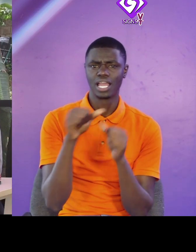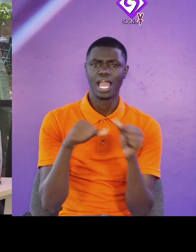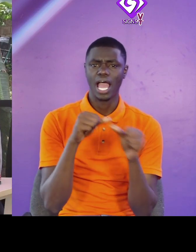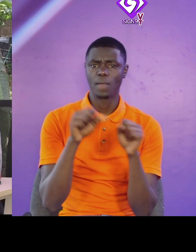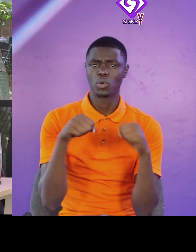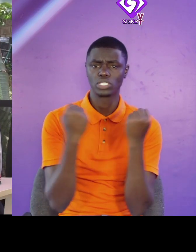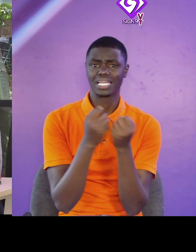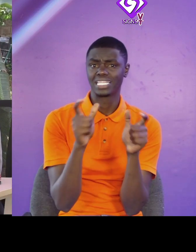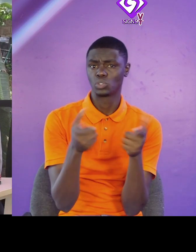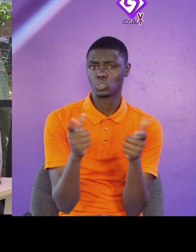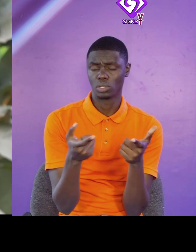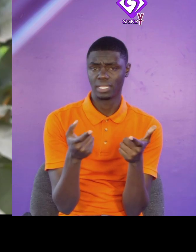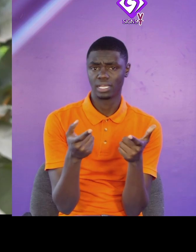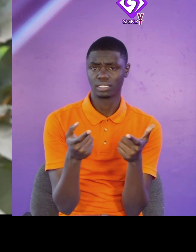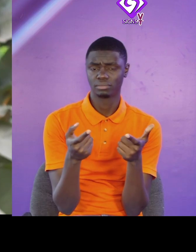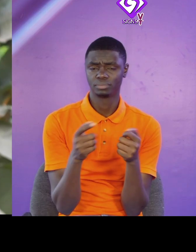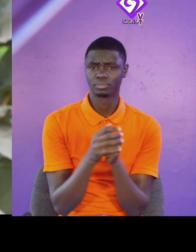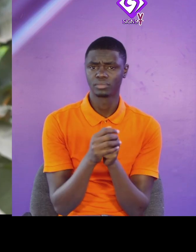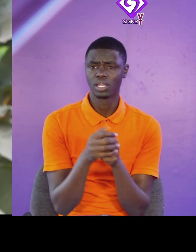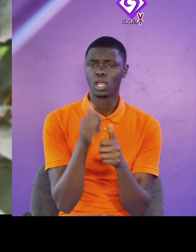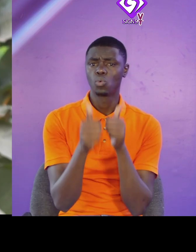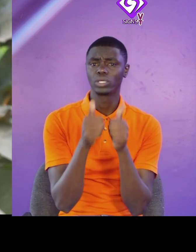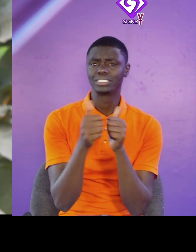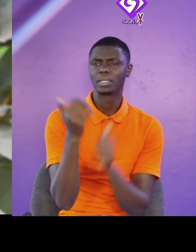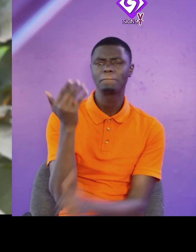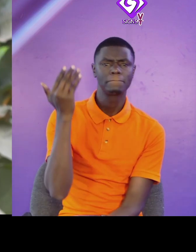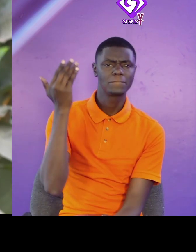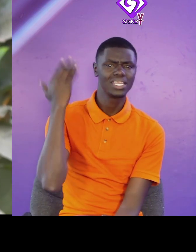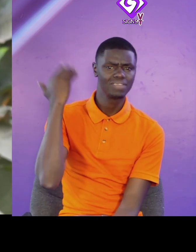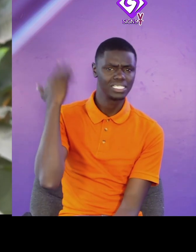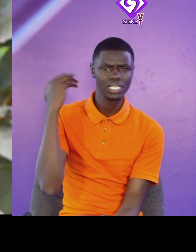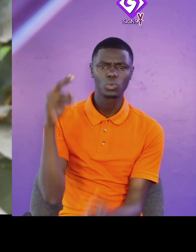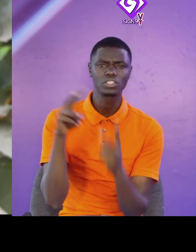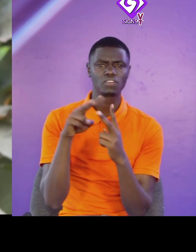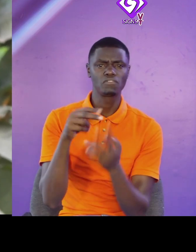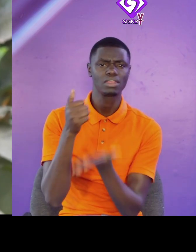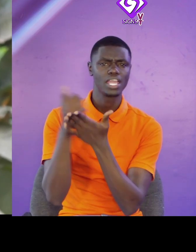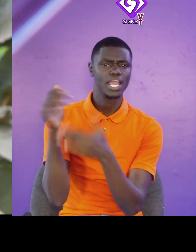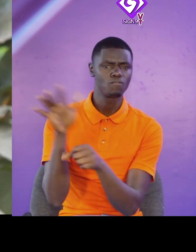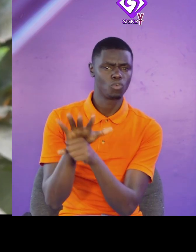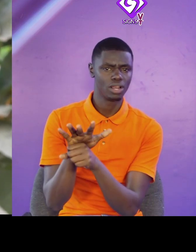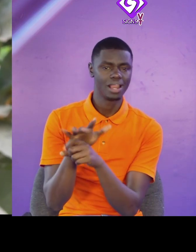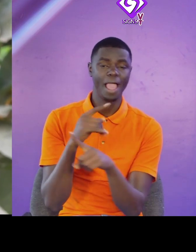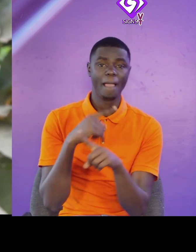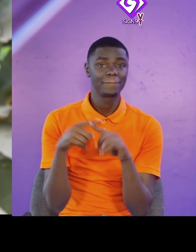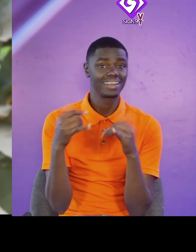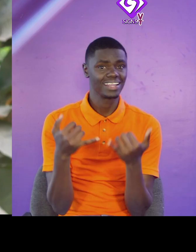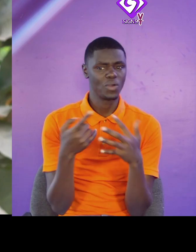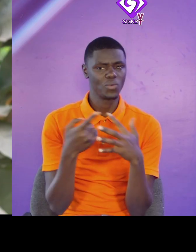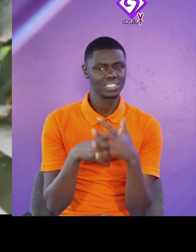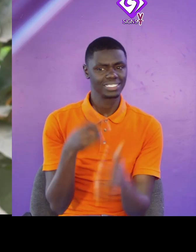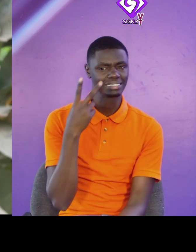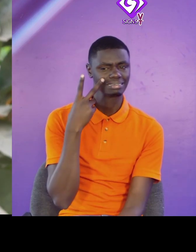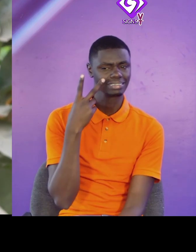social media, which initially was a very useful tool, but we are now starting to